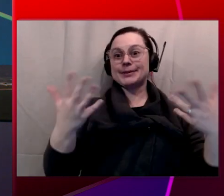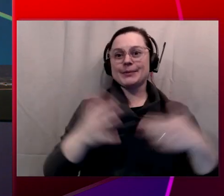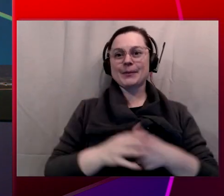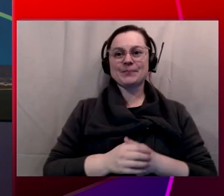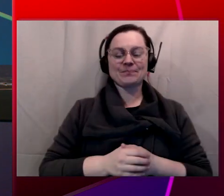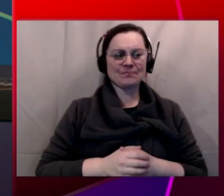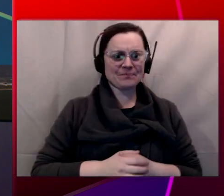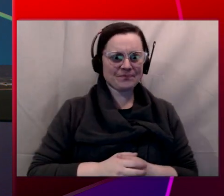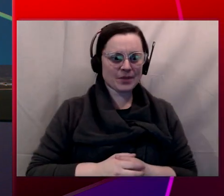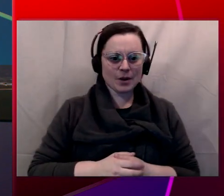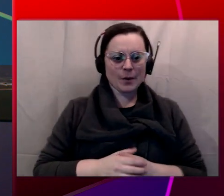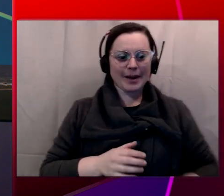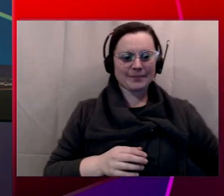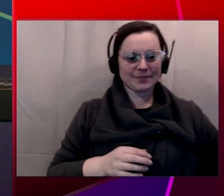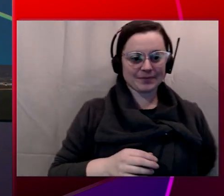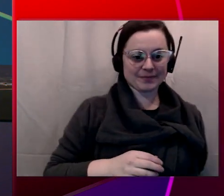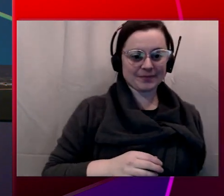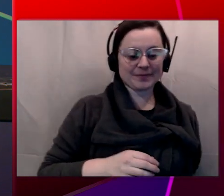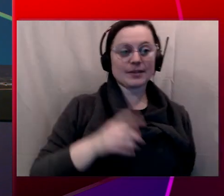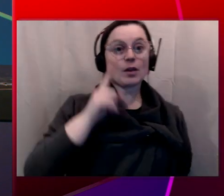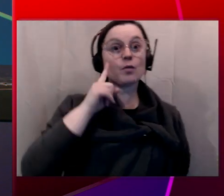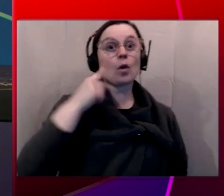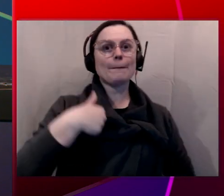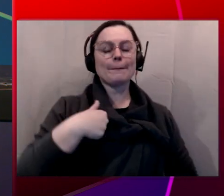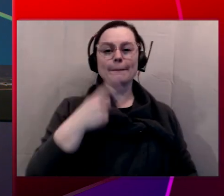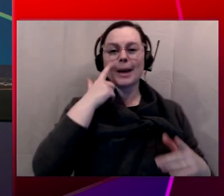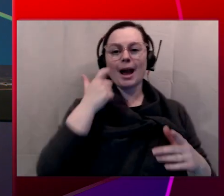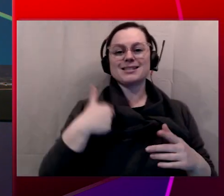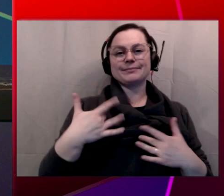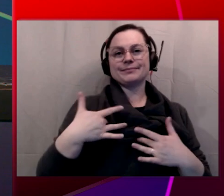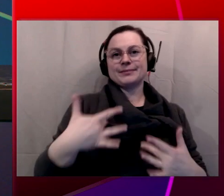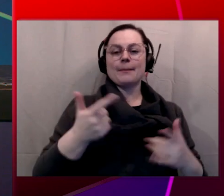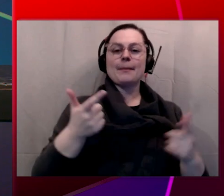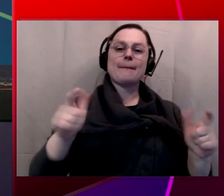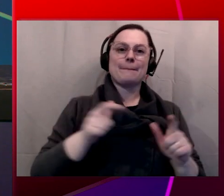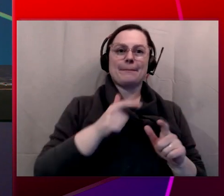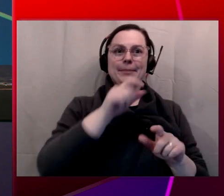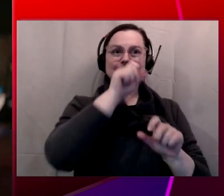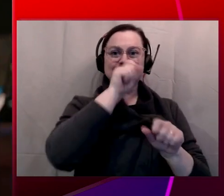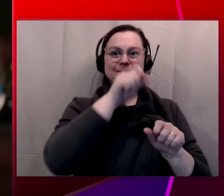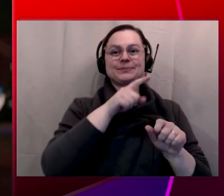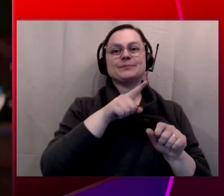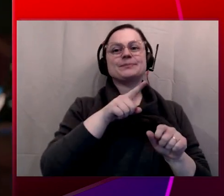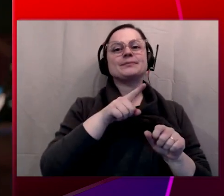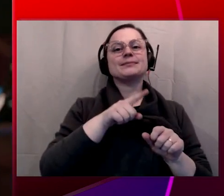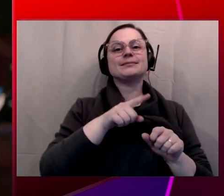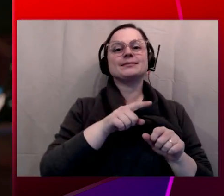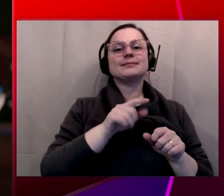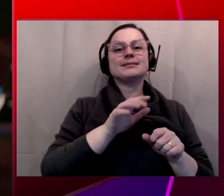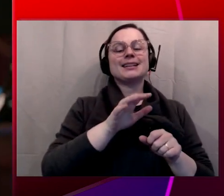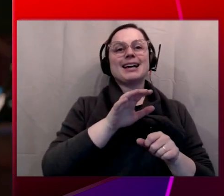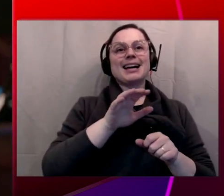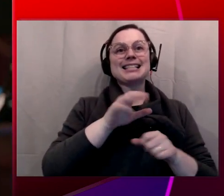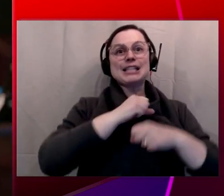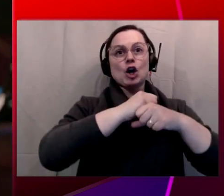For me, and that's because I also I'm a big fan of this thing pushing security to the left.